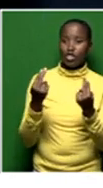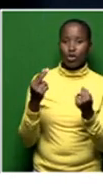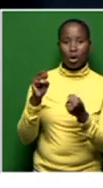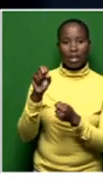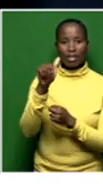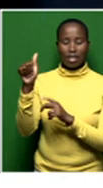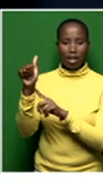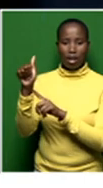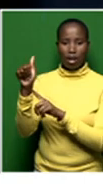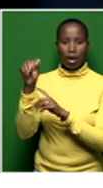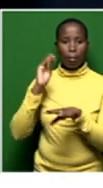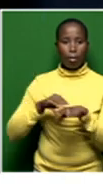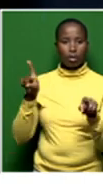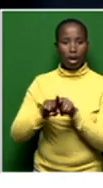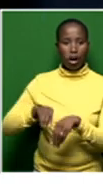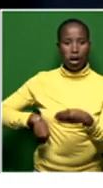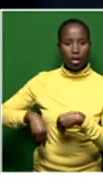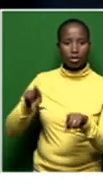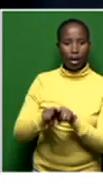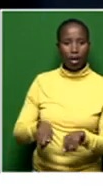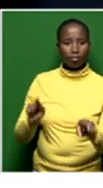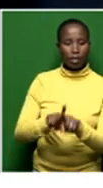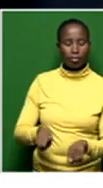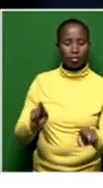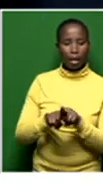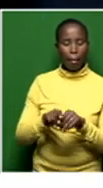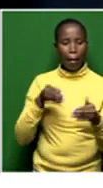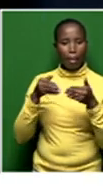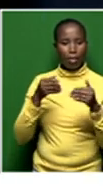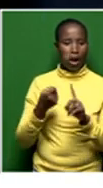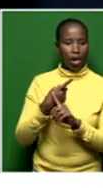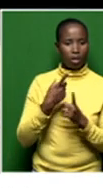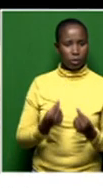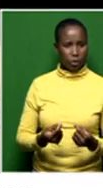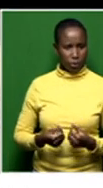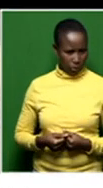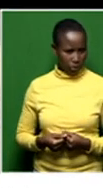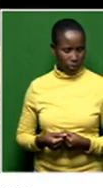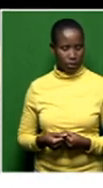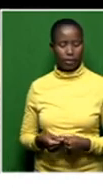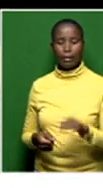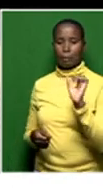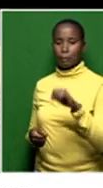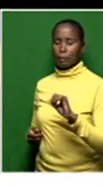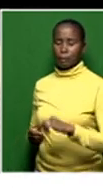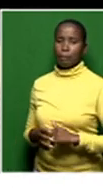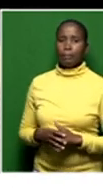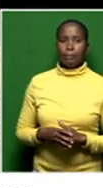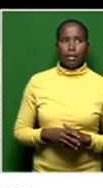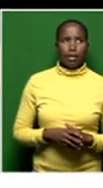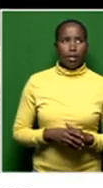still dealing with the same problems of rampant mismanagement and corruption. Yeah. Now, the